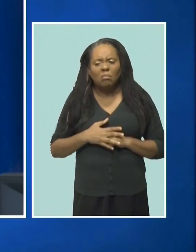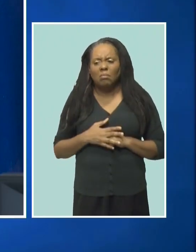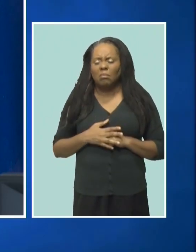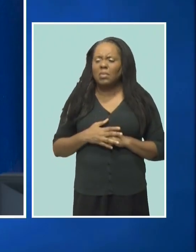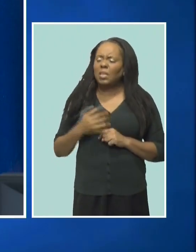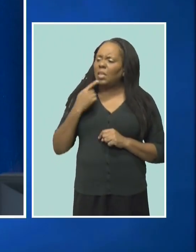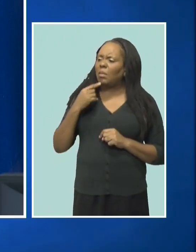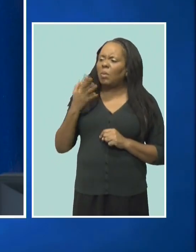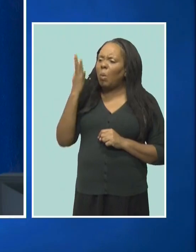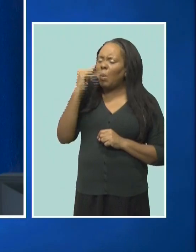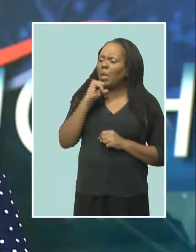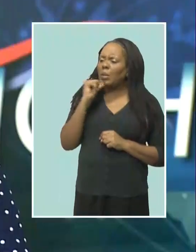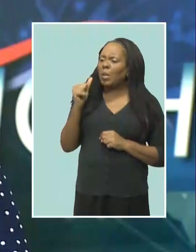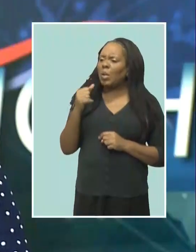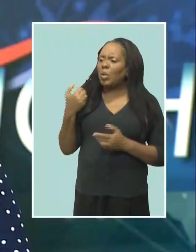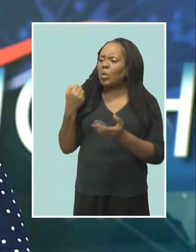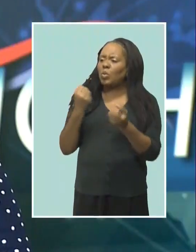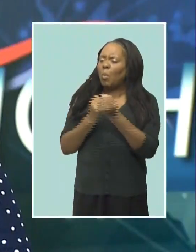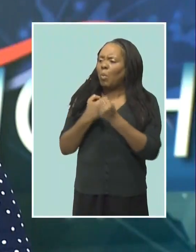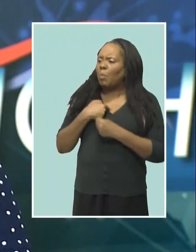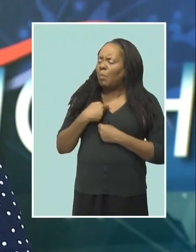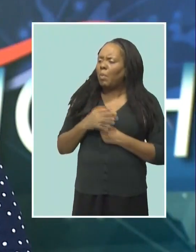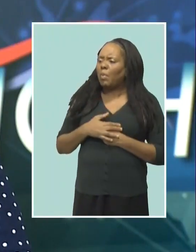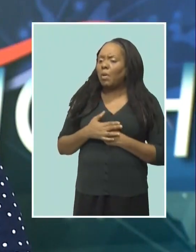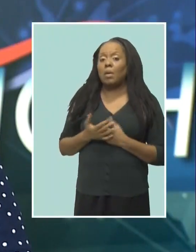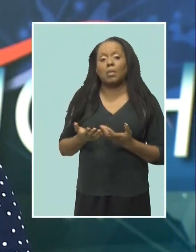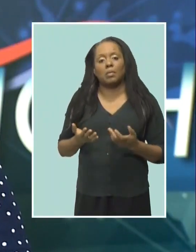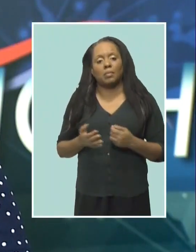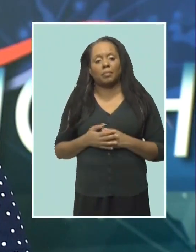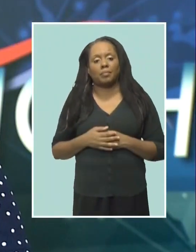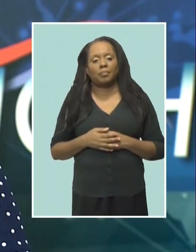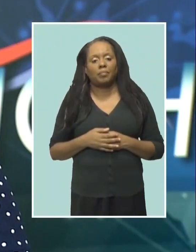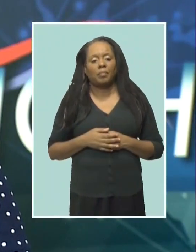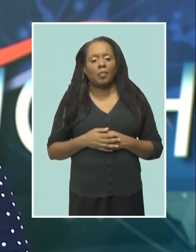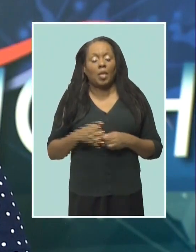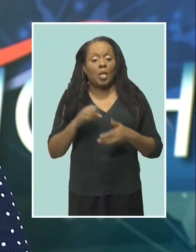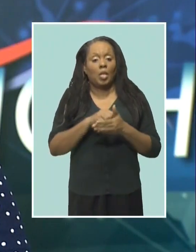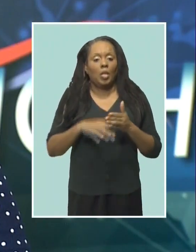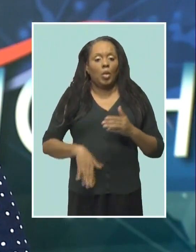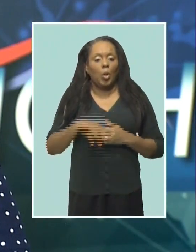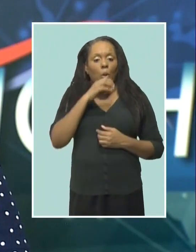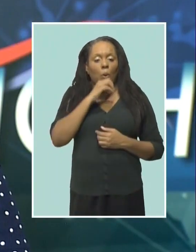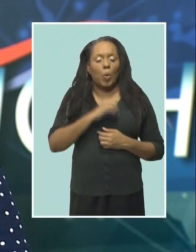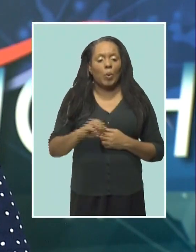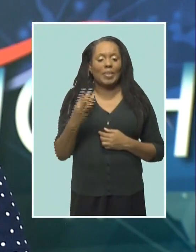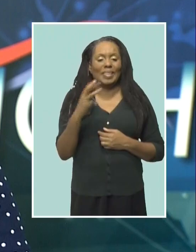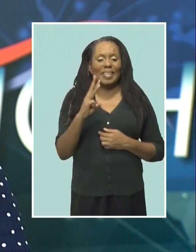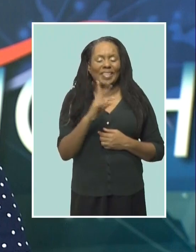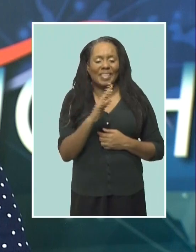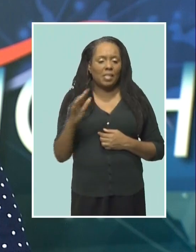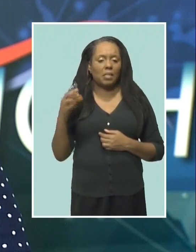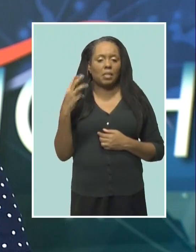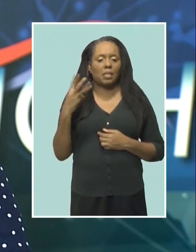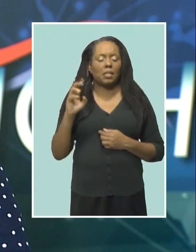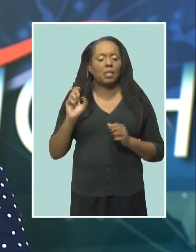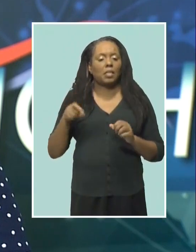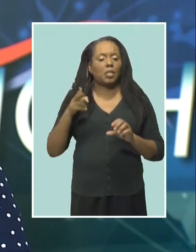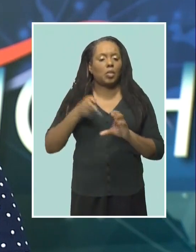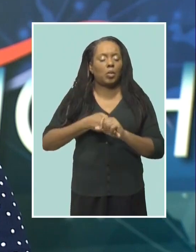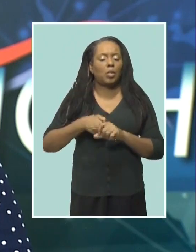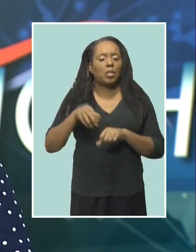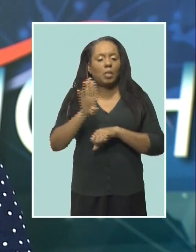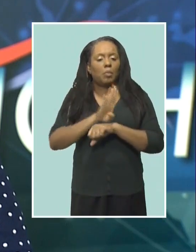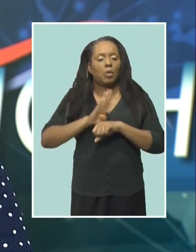explanation when this occurs. A call has been made for students between the ages of 6 and 16 to join the Barbados